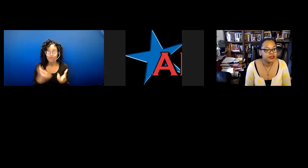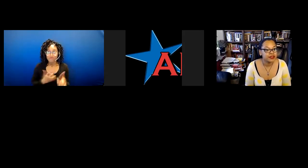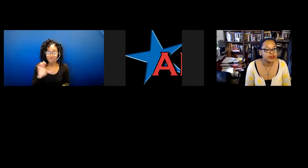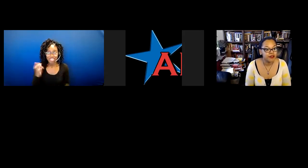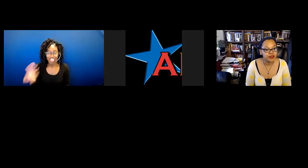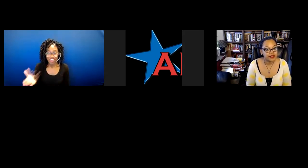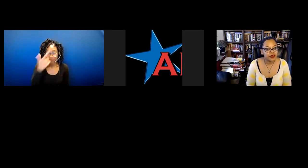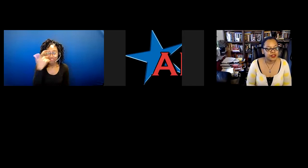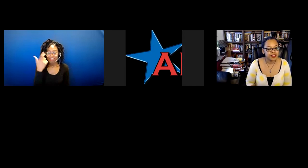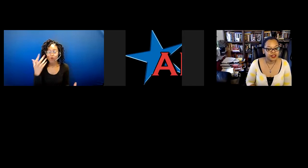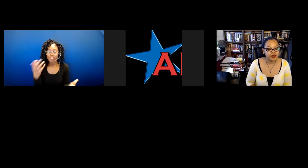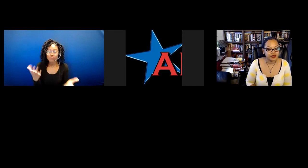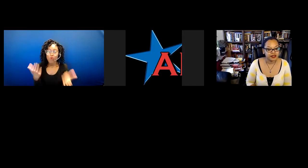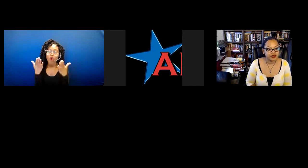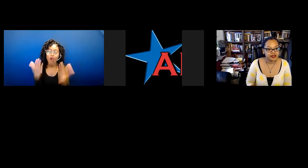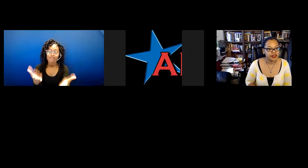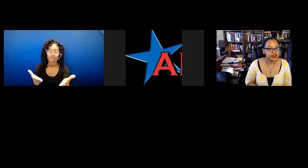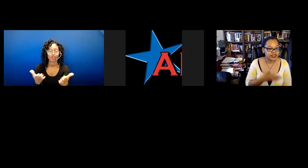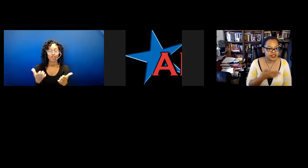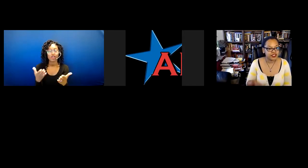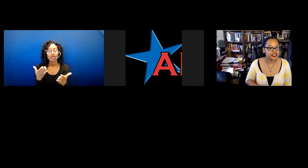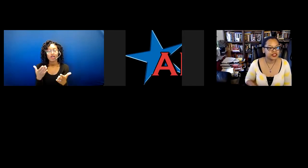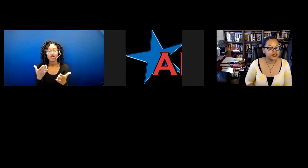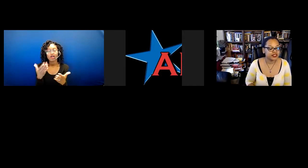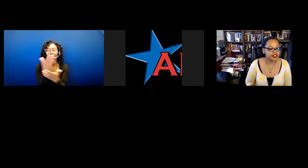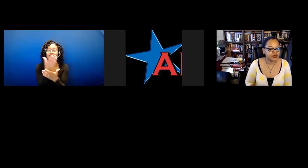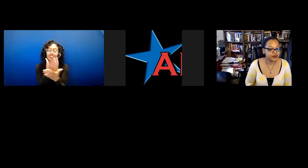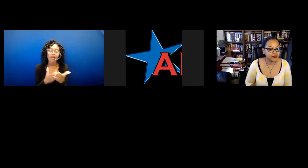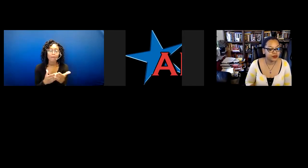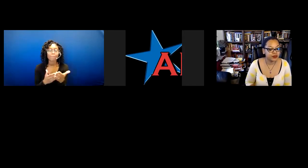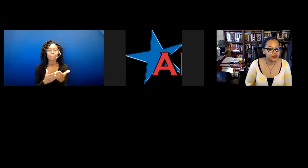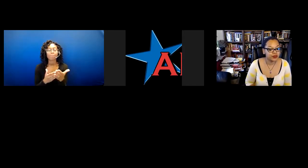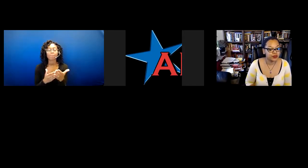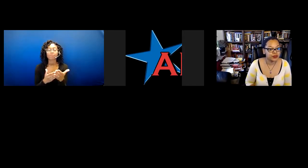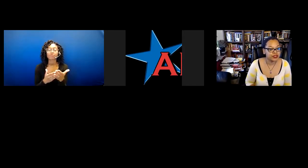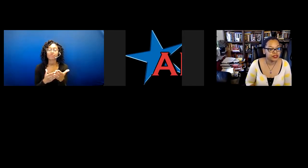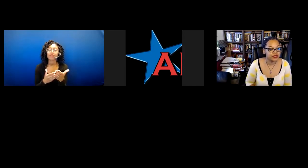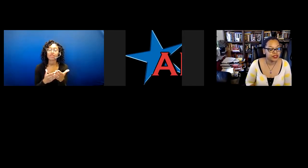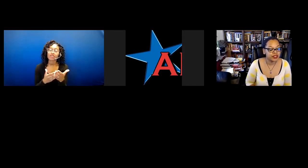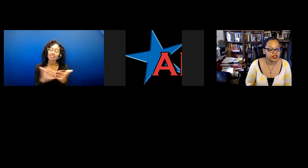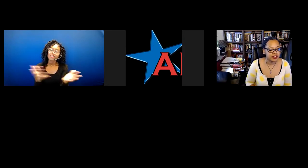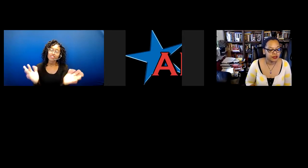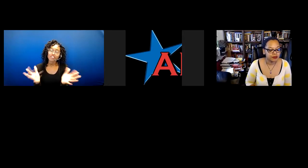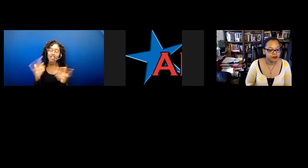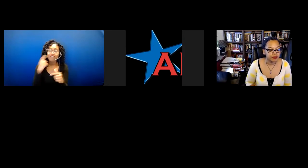perhaps offer a conversation for folks who this is